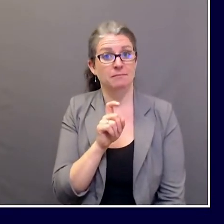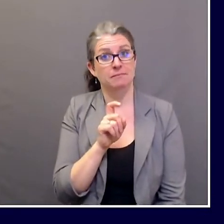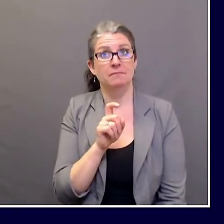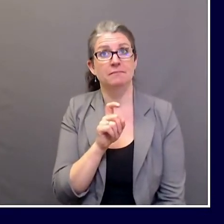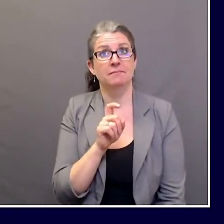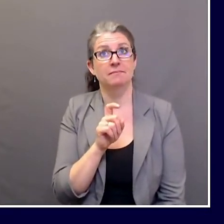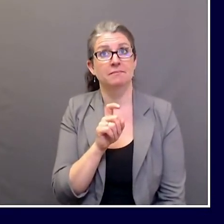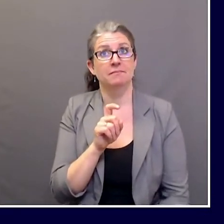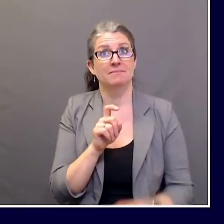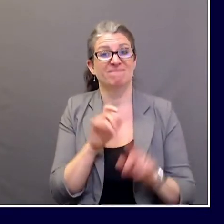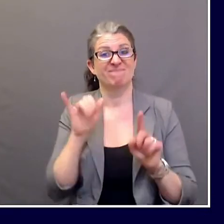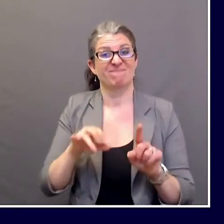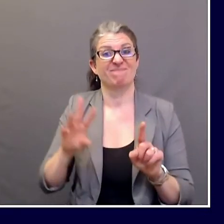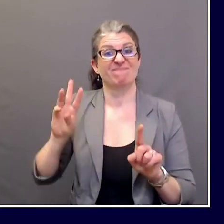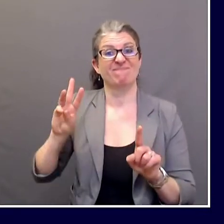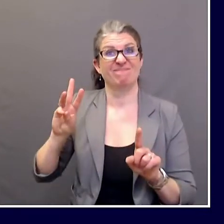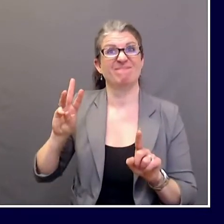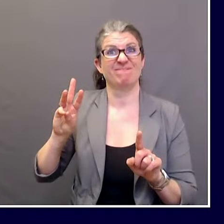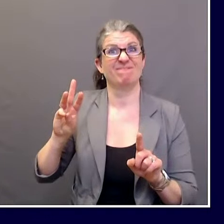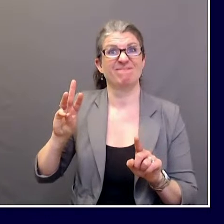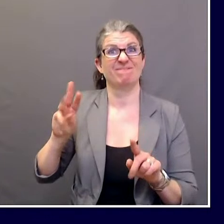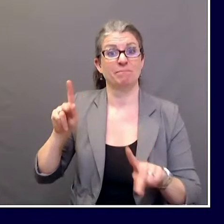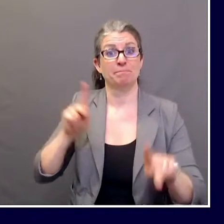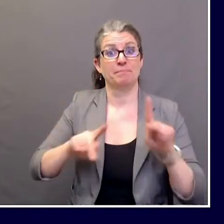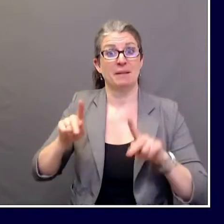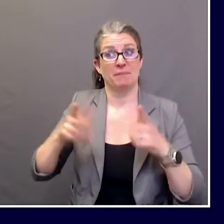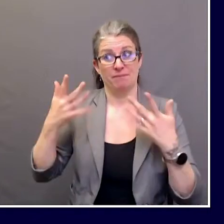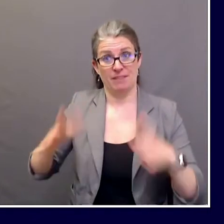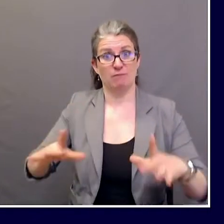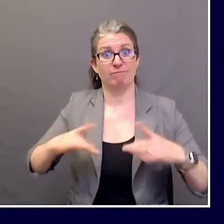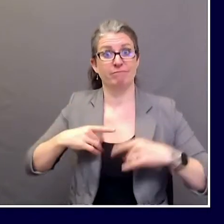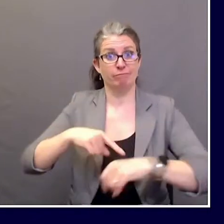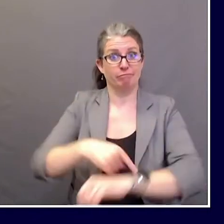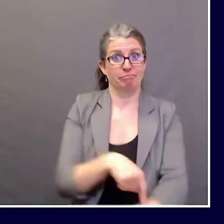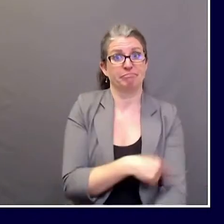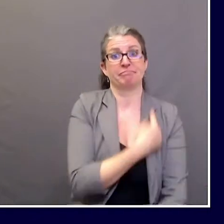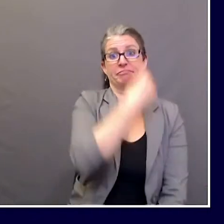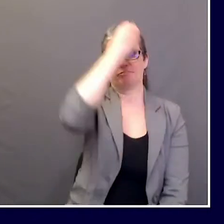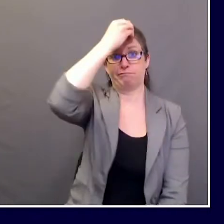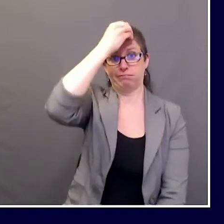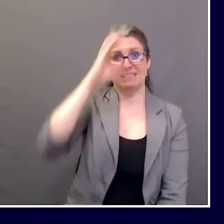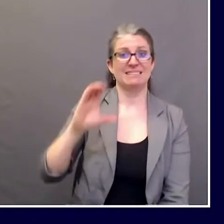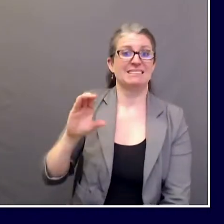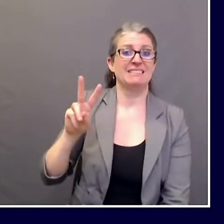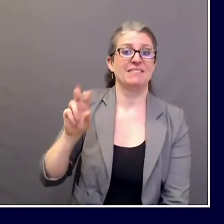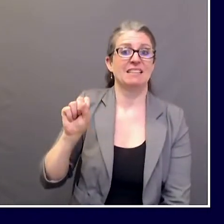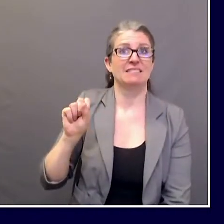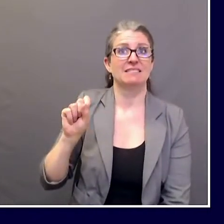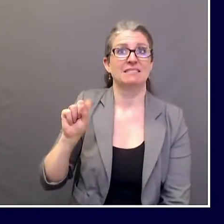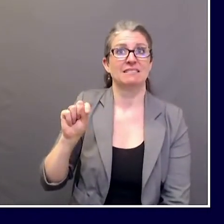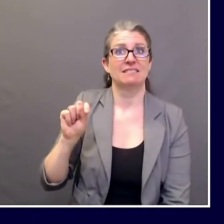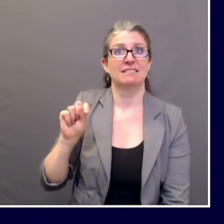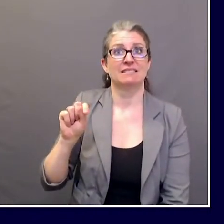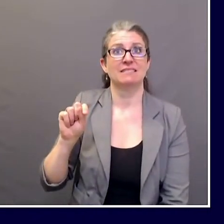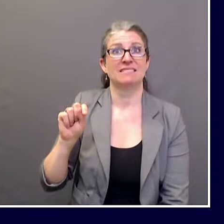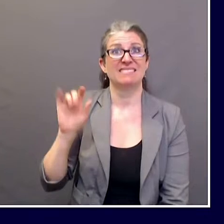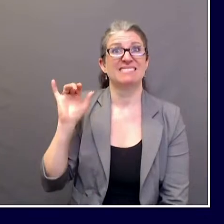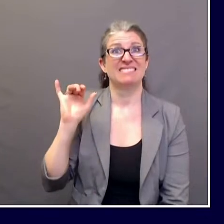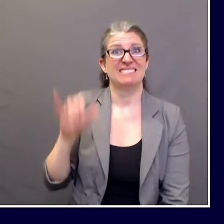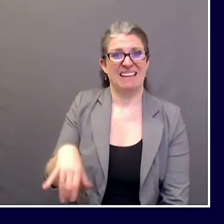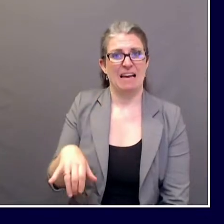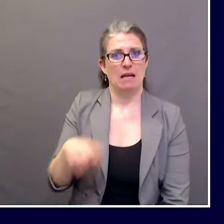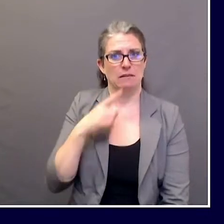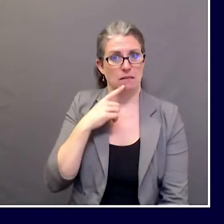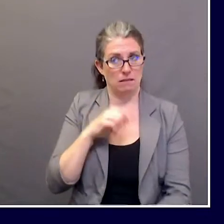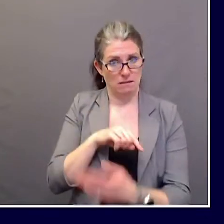Do you know of any other similarities between these people who had the adverse reaction, aside from the age and